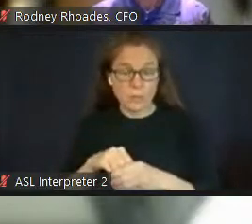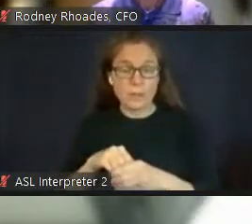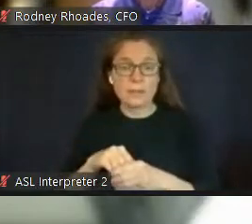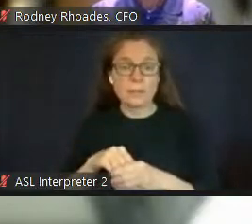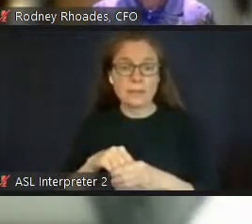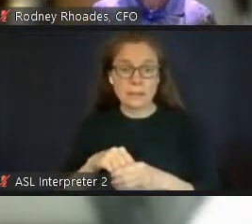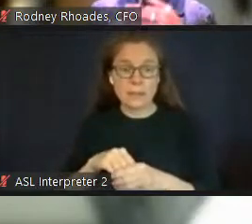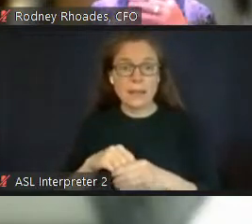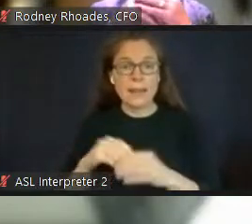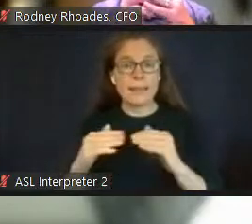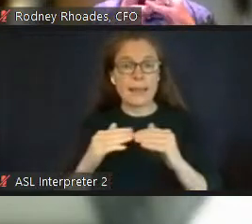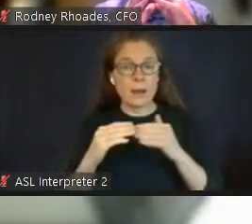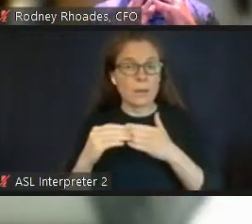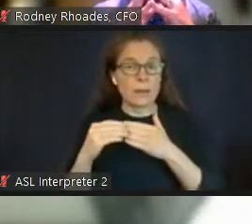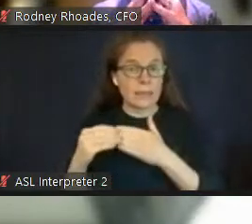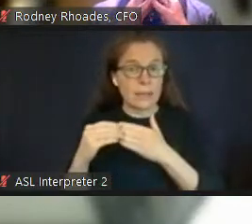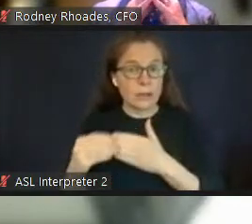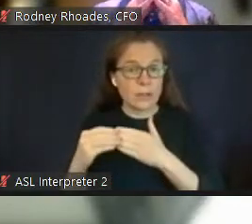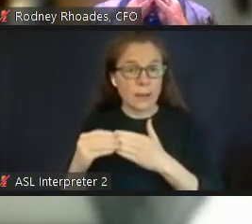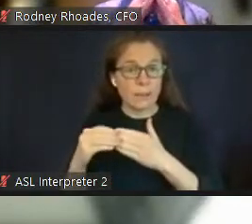Equity Leadership Council